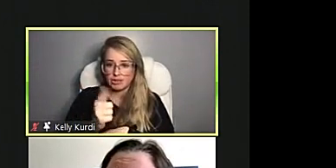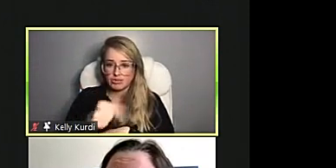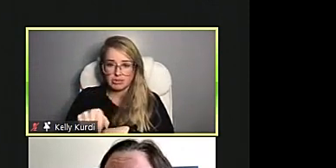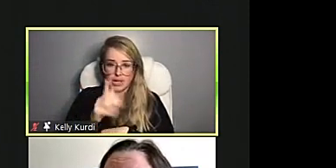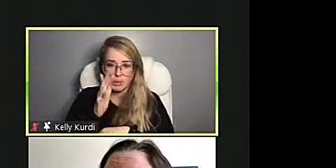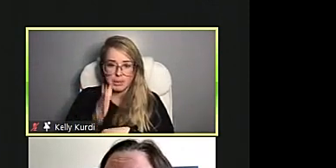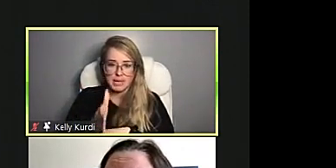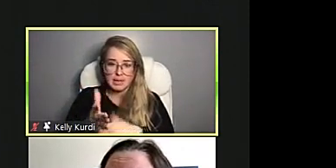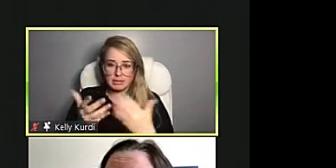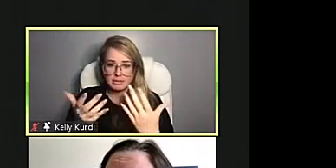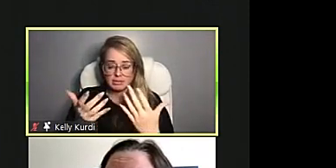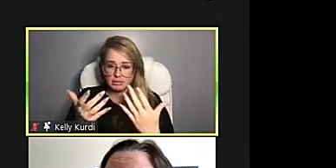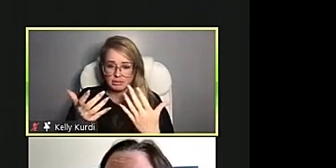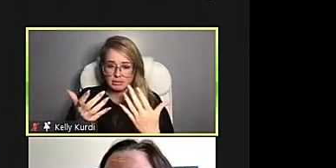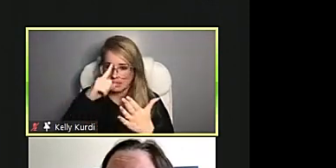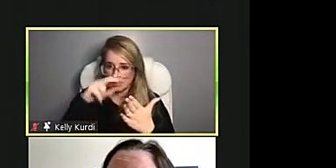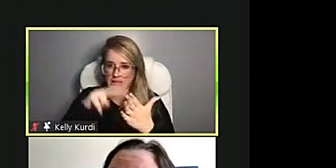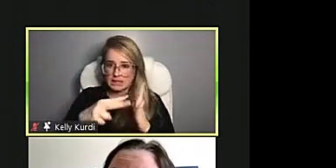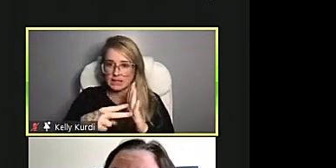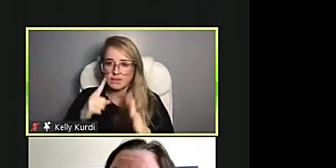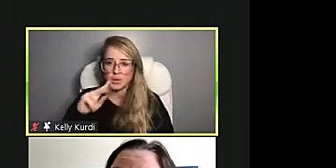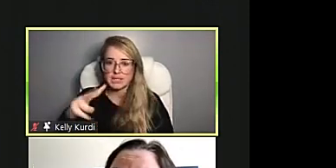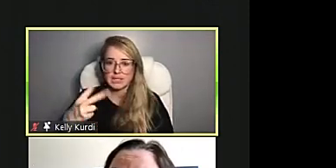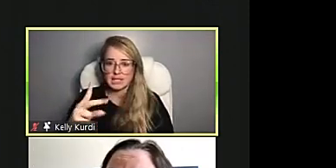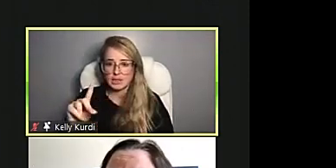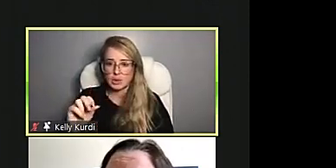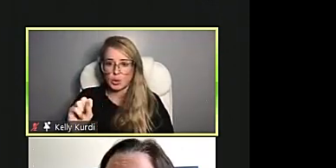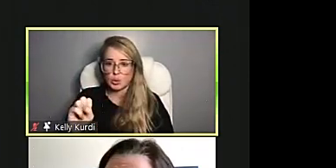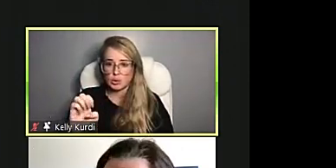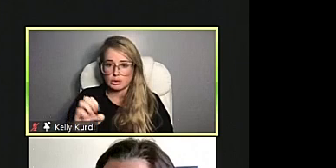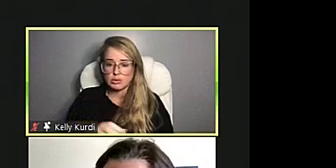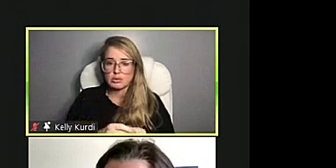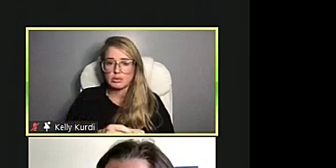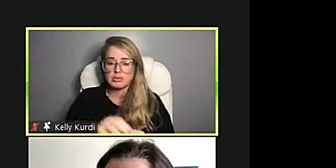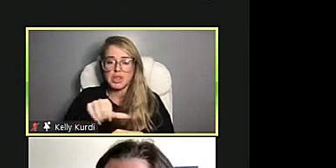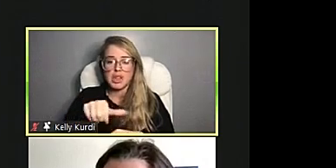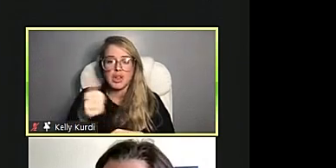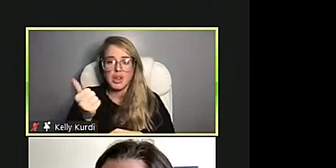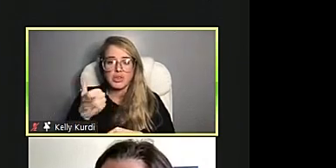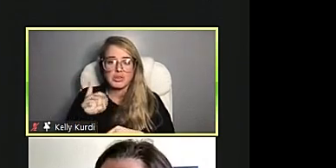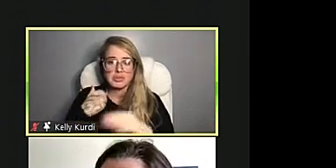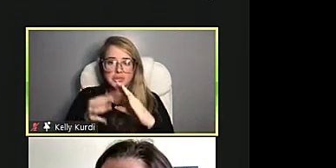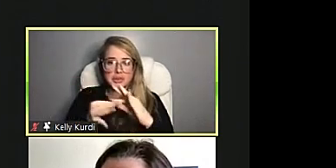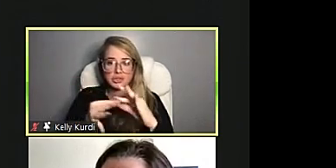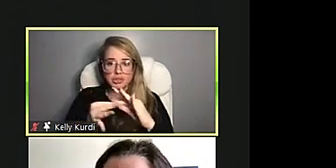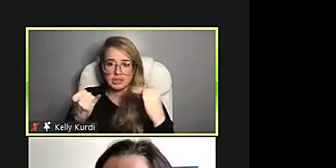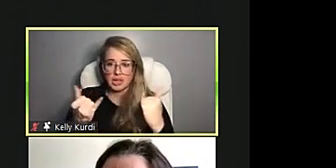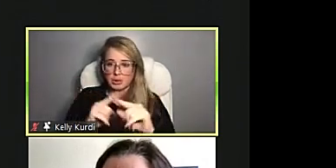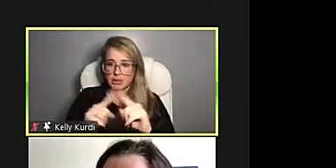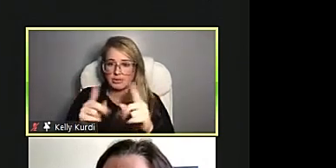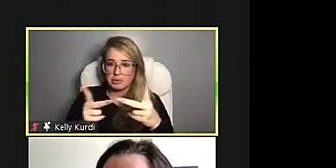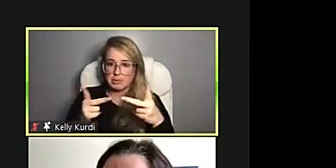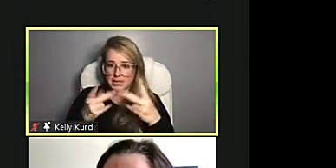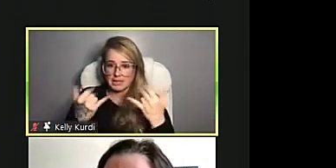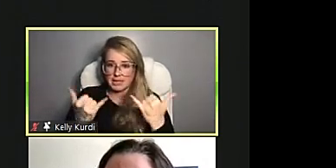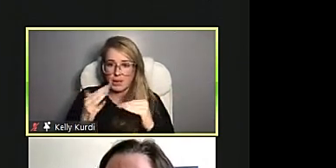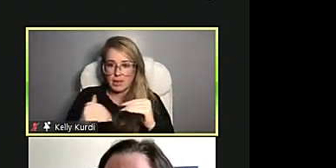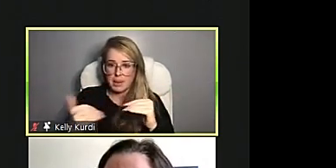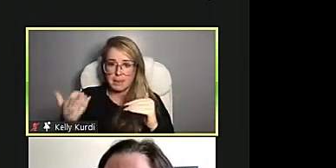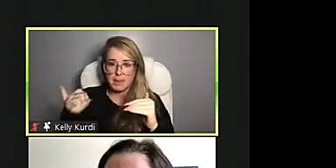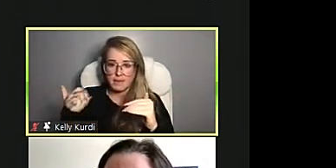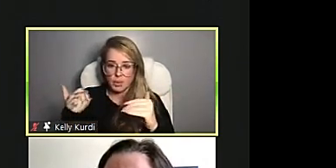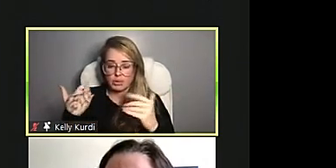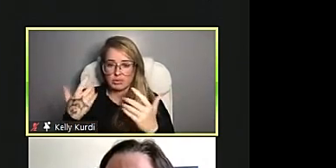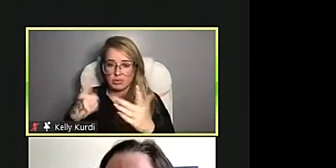be, intended to be second dose clinics. The other thing is that we're in a much different place now than we were in